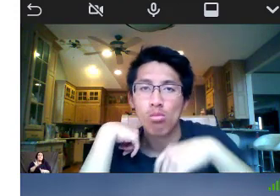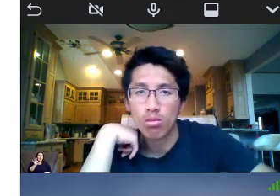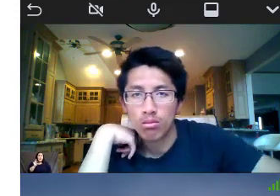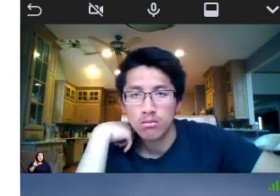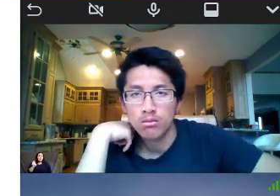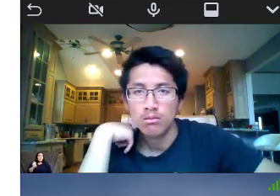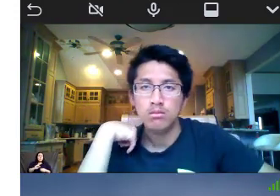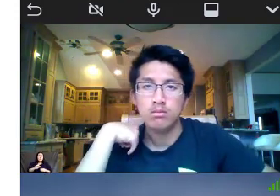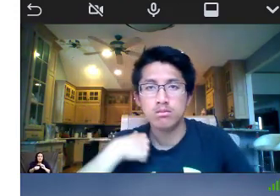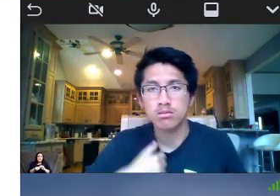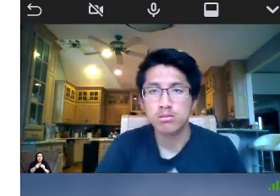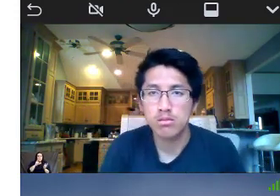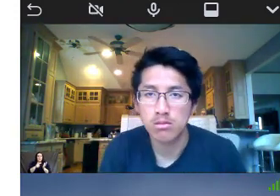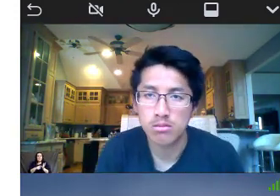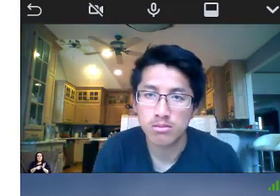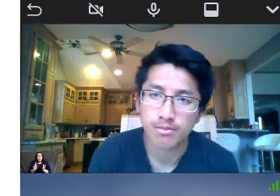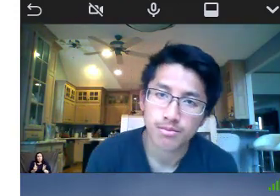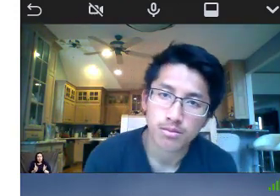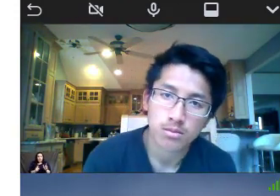turbulent.